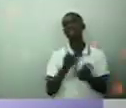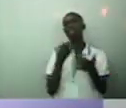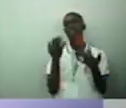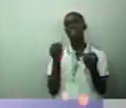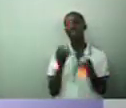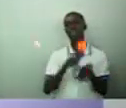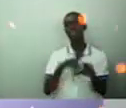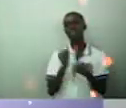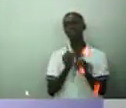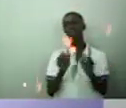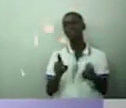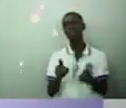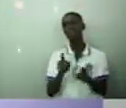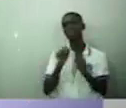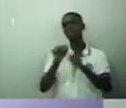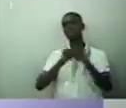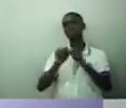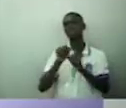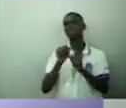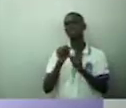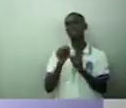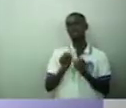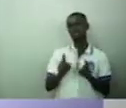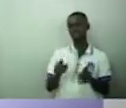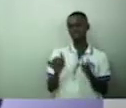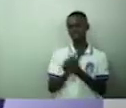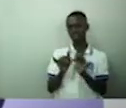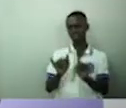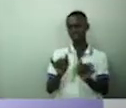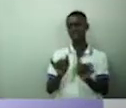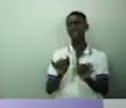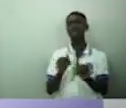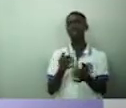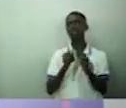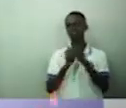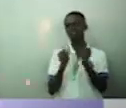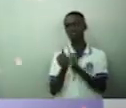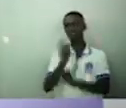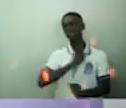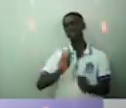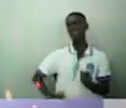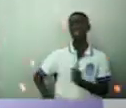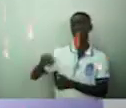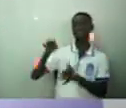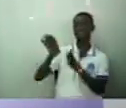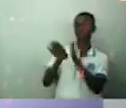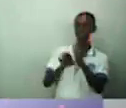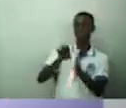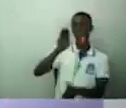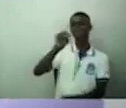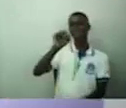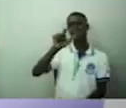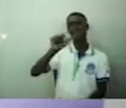privilege that we have to be in the presence of the King. Malachi 1:14, the Lord said that, "For I am a great